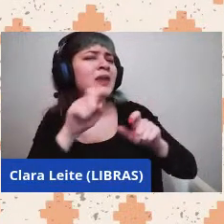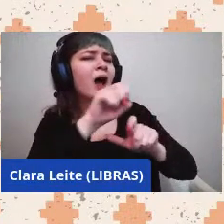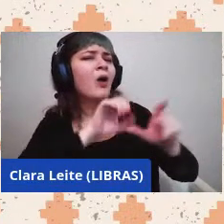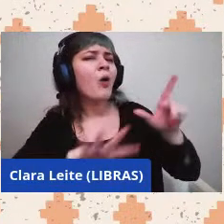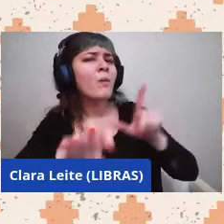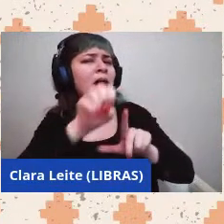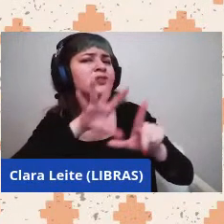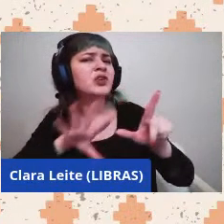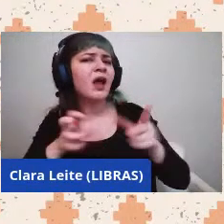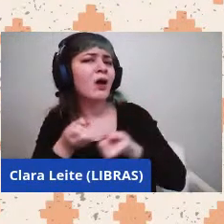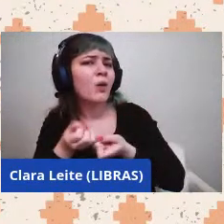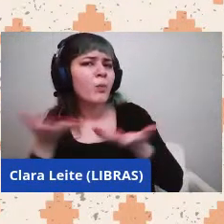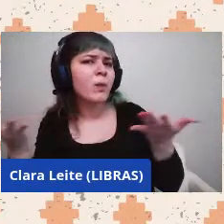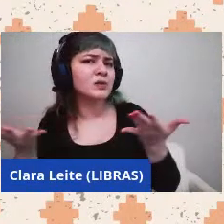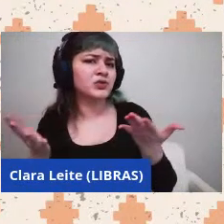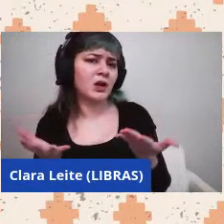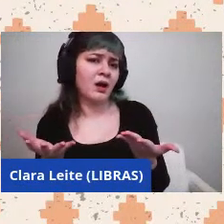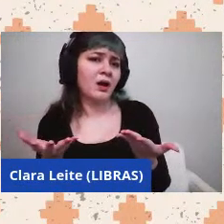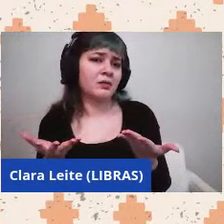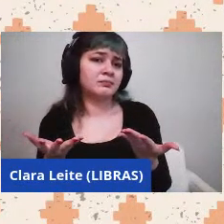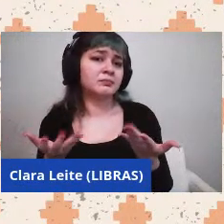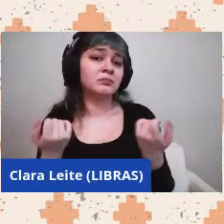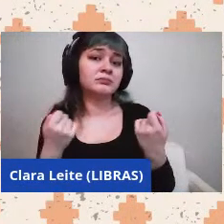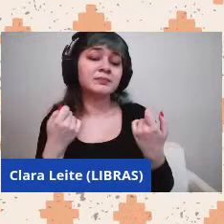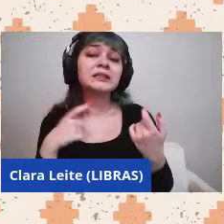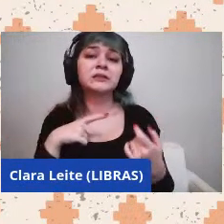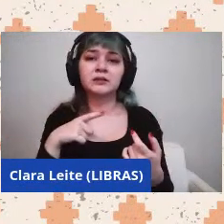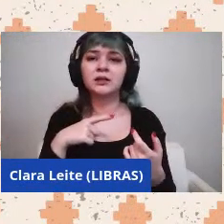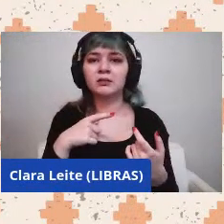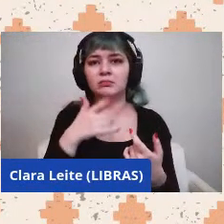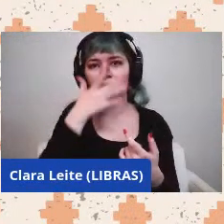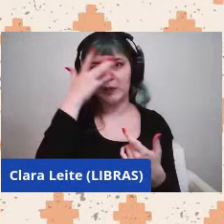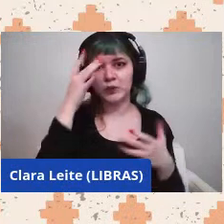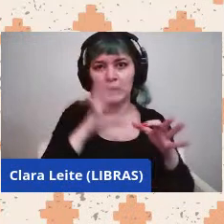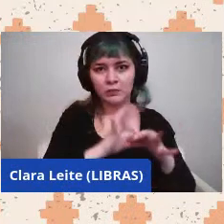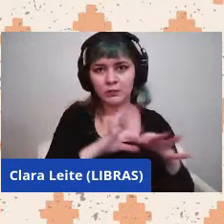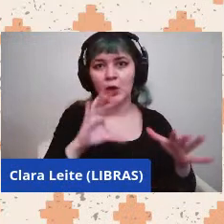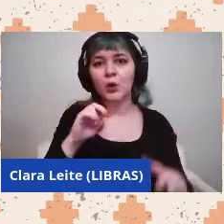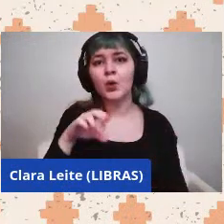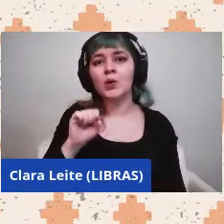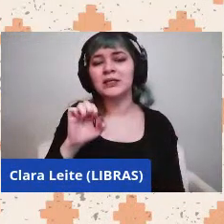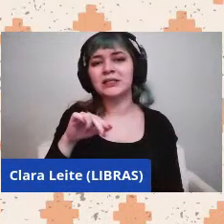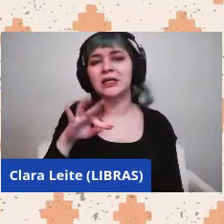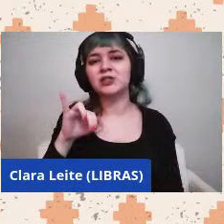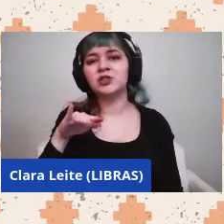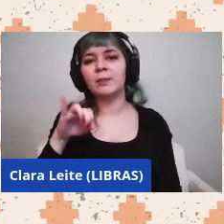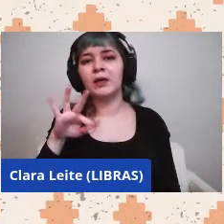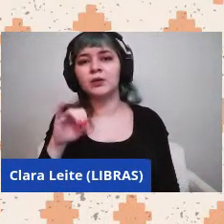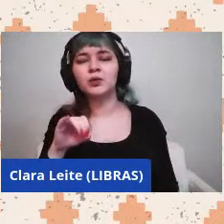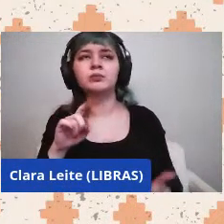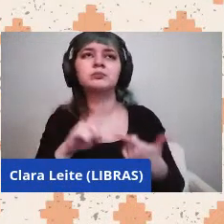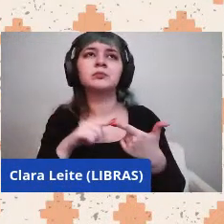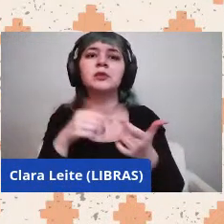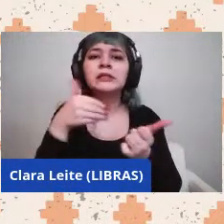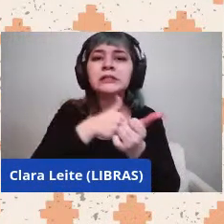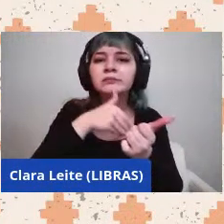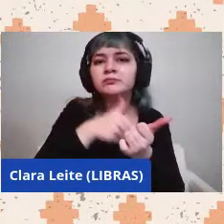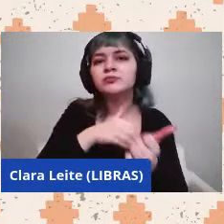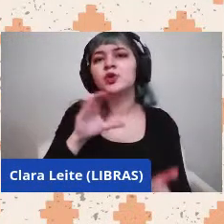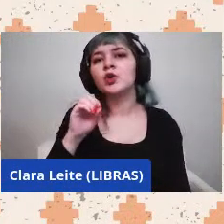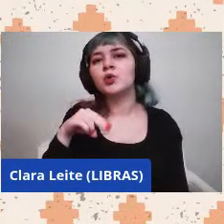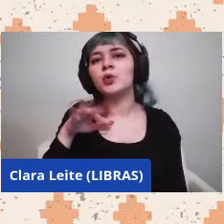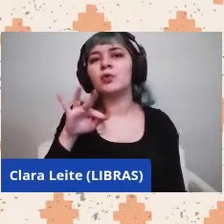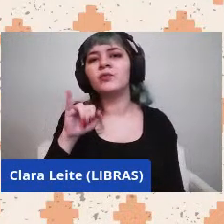be shared consonant with consent agreements, consonant with confidentiality